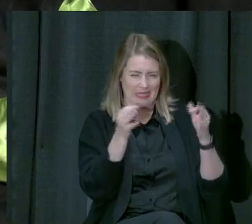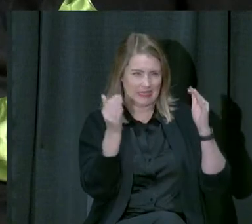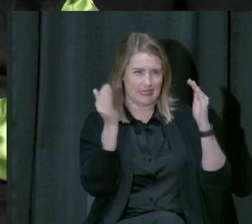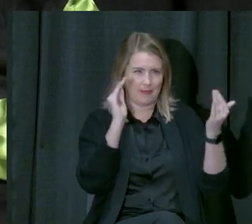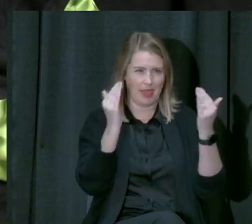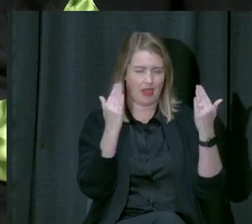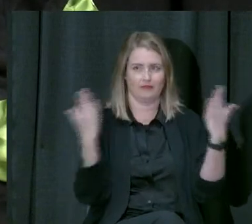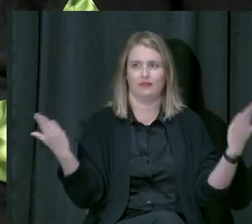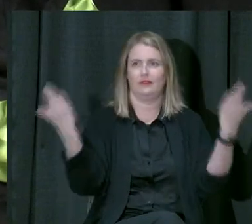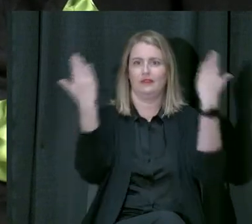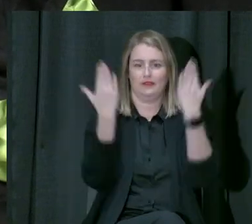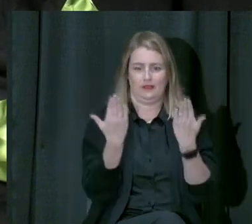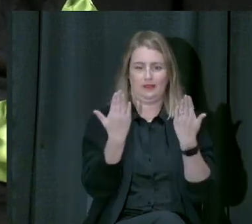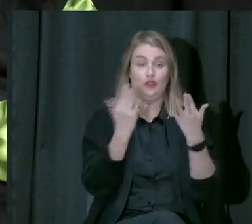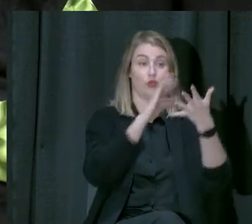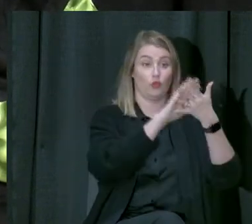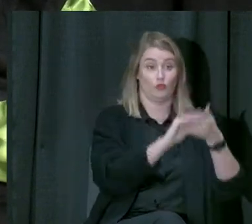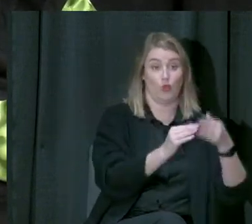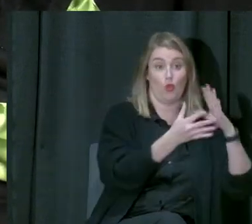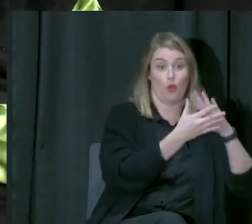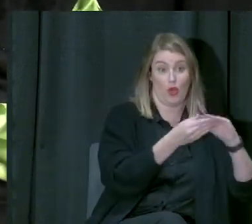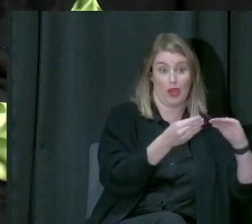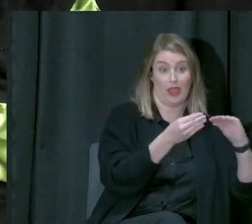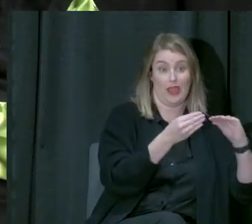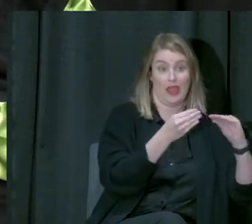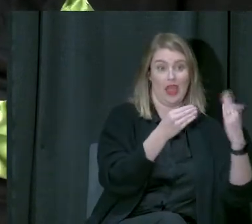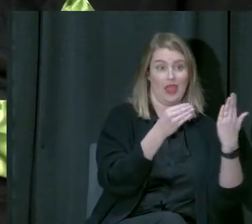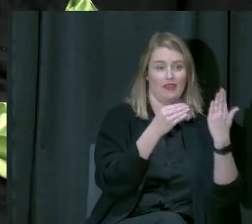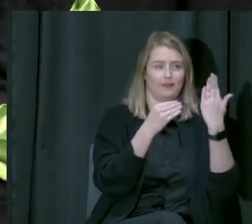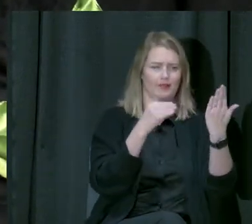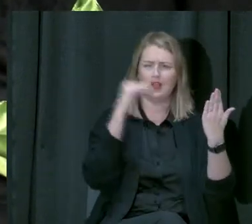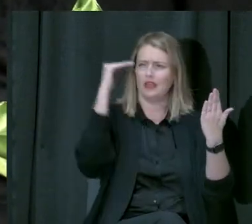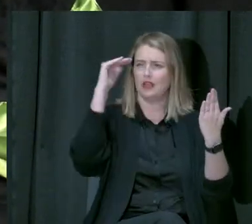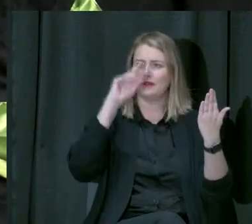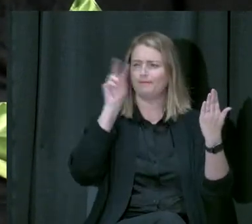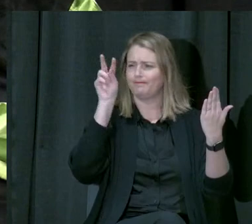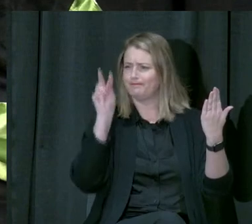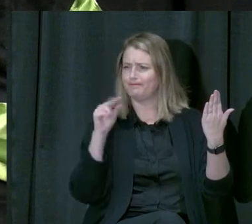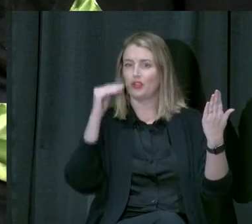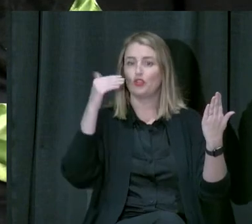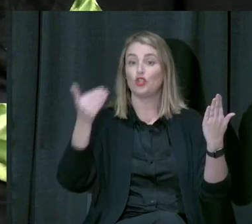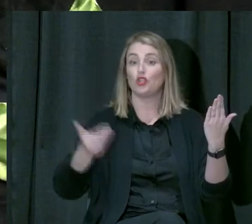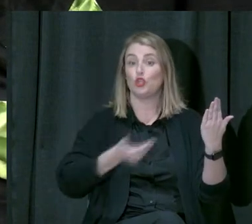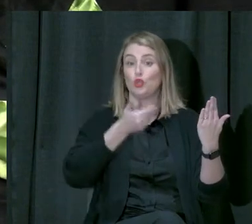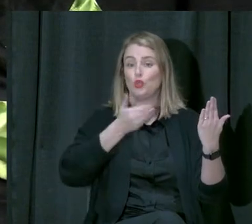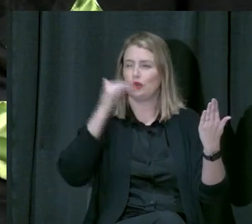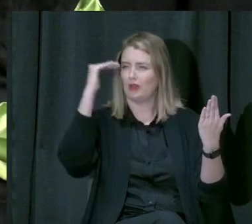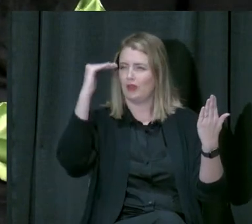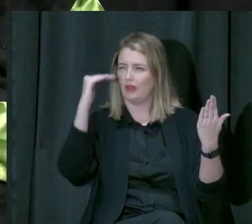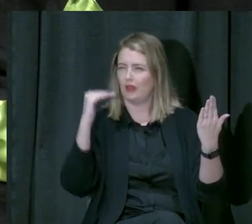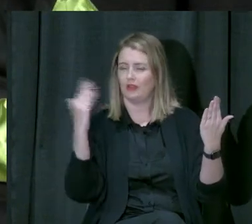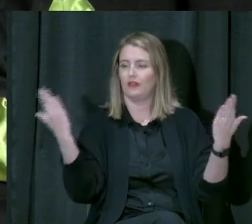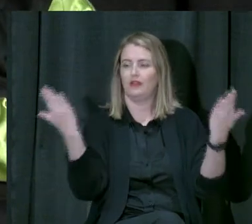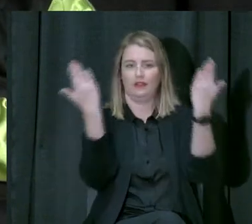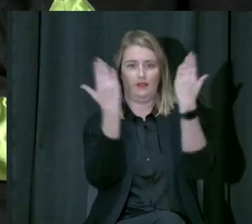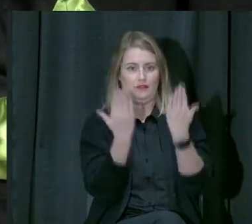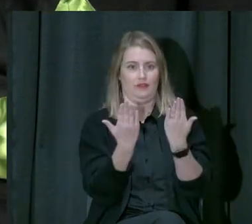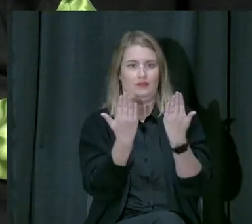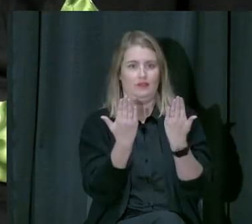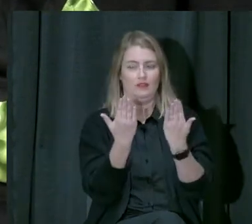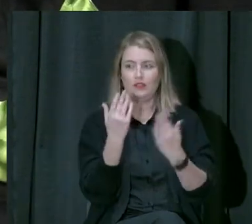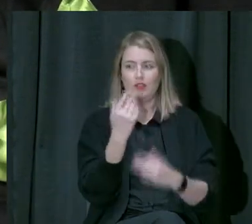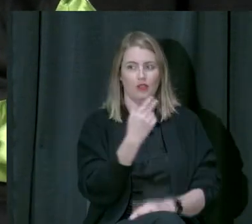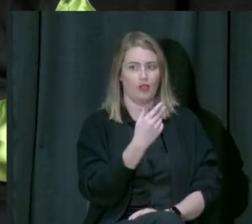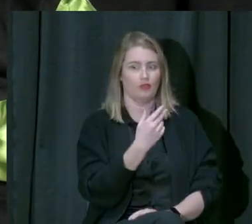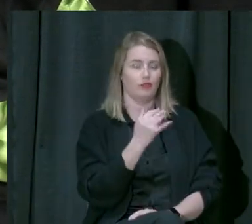it in a story format, but then skip over and say, okay, well, what is the new version of this say? And so Chad and I noodled over it and